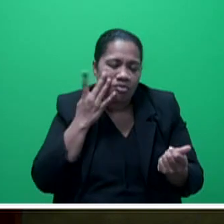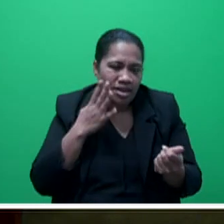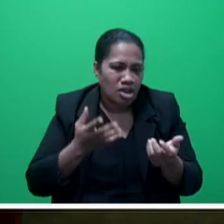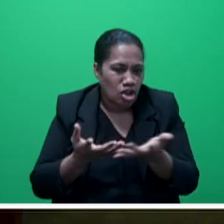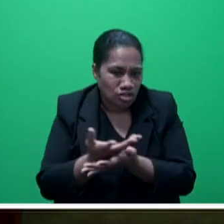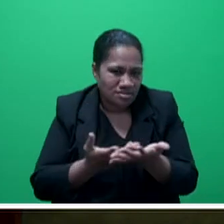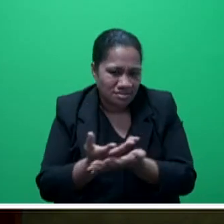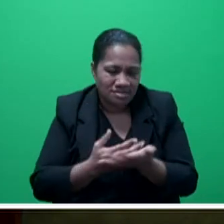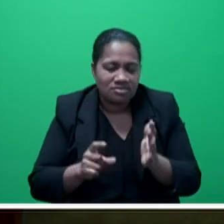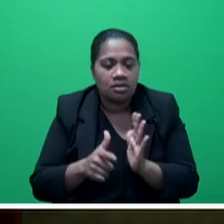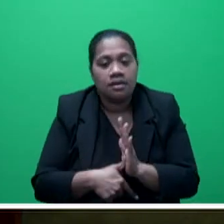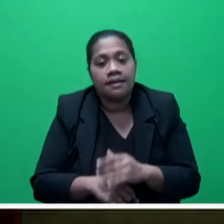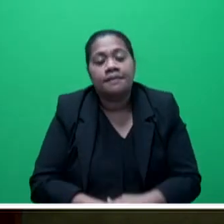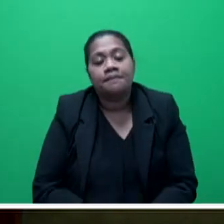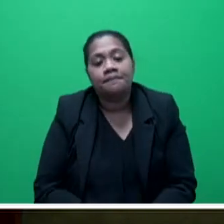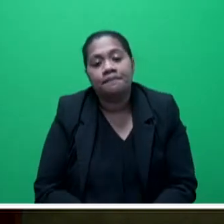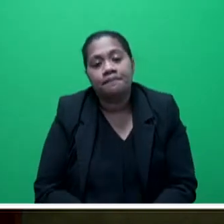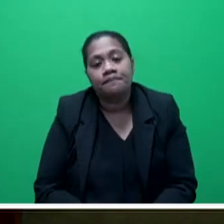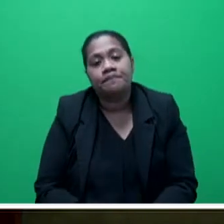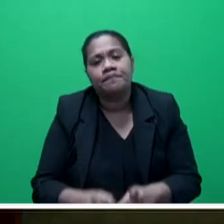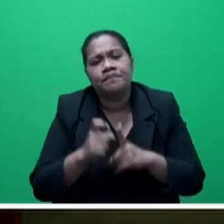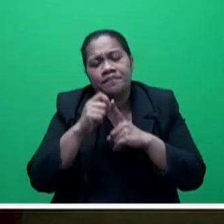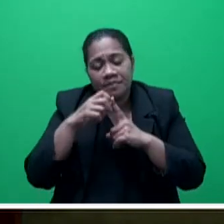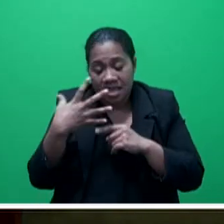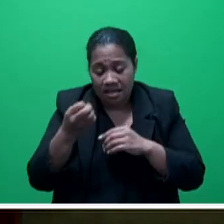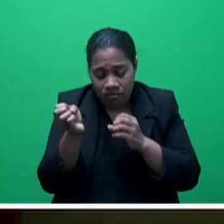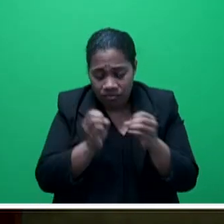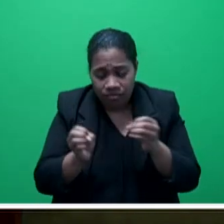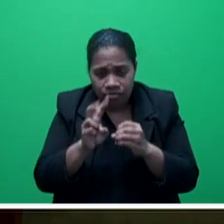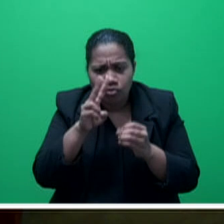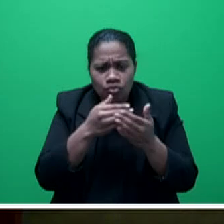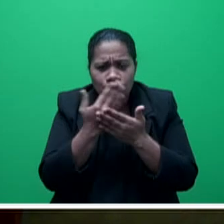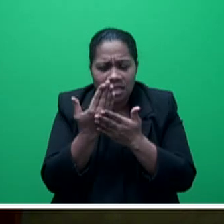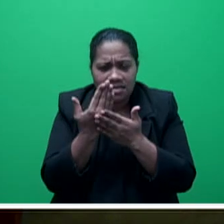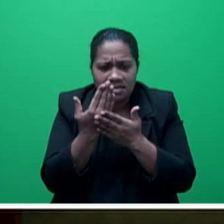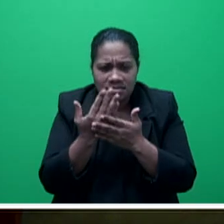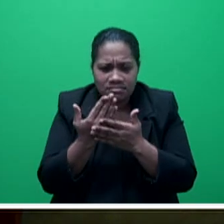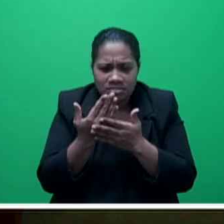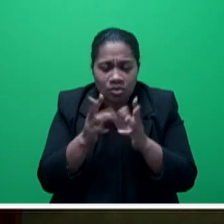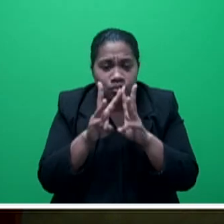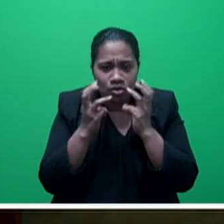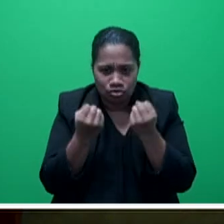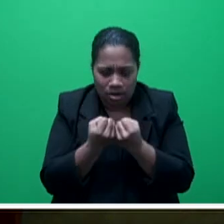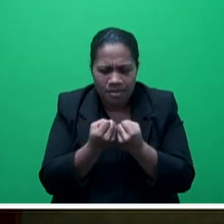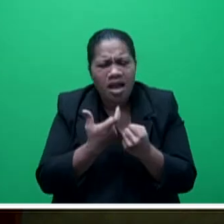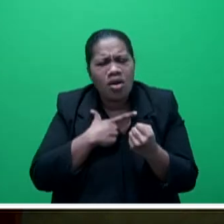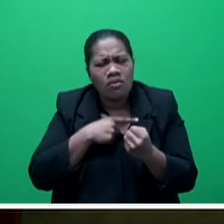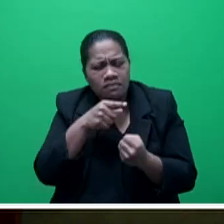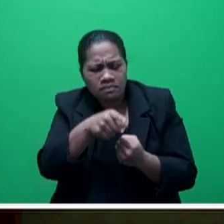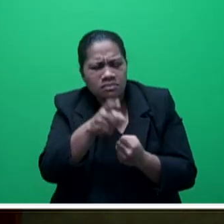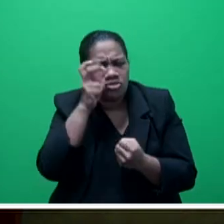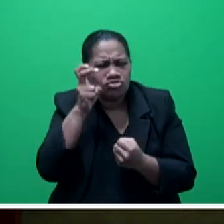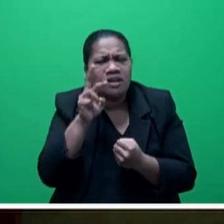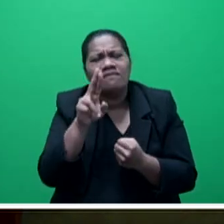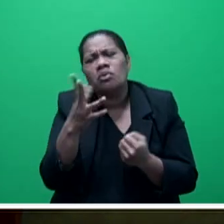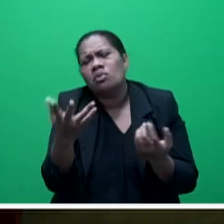The DPP organized a 2-day workshop to train 25 environmental officers. The purpose of the training was to train officers